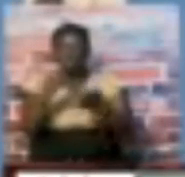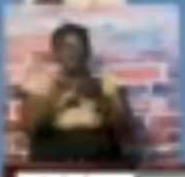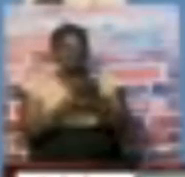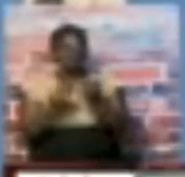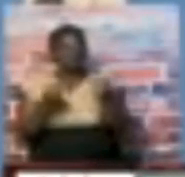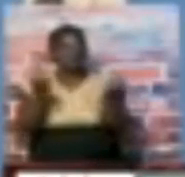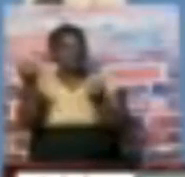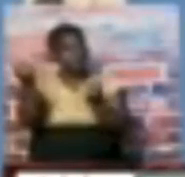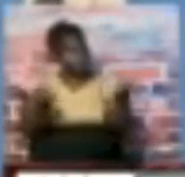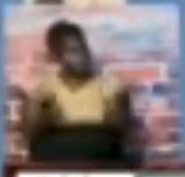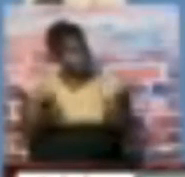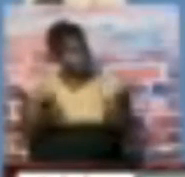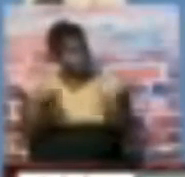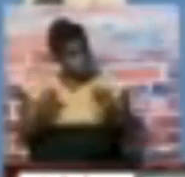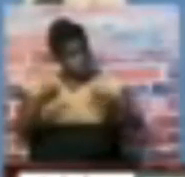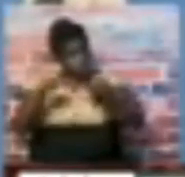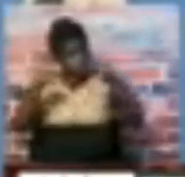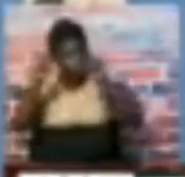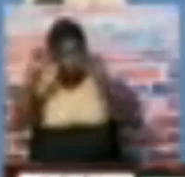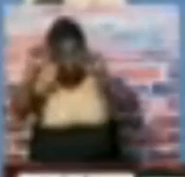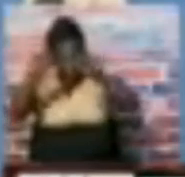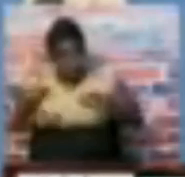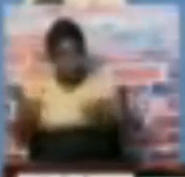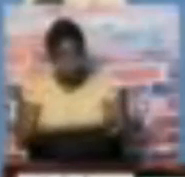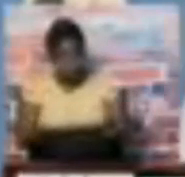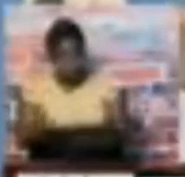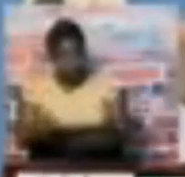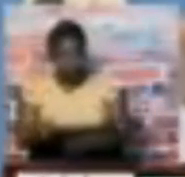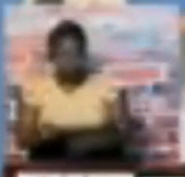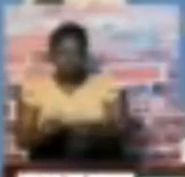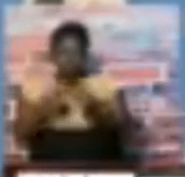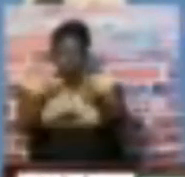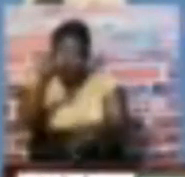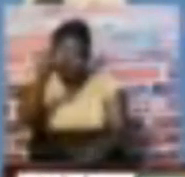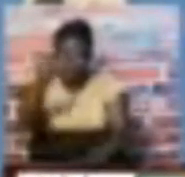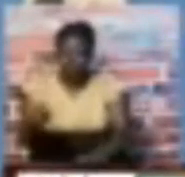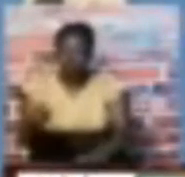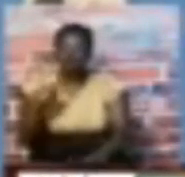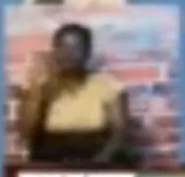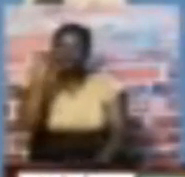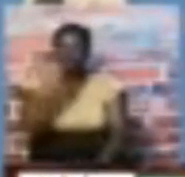The village councils can track somebody who is moving on foot. They say, who are you?